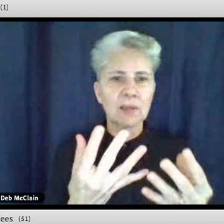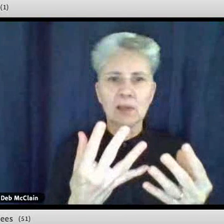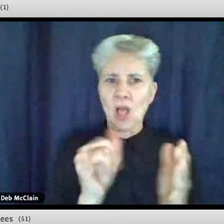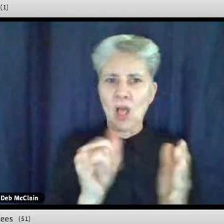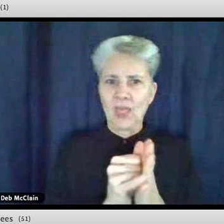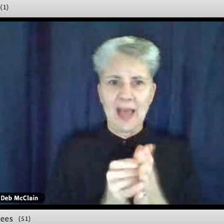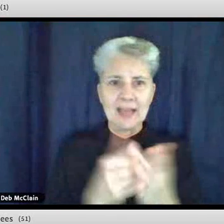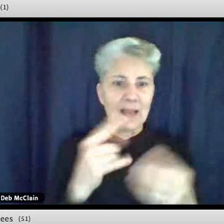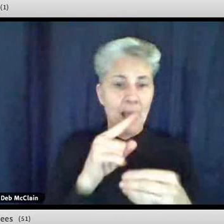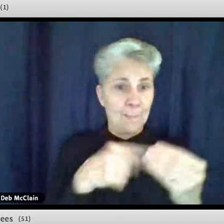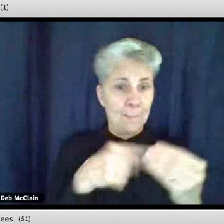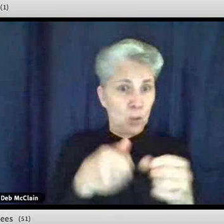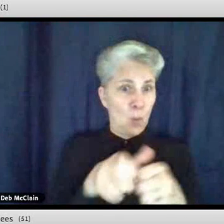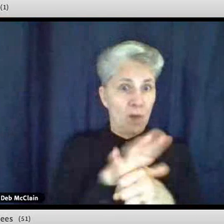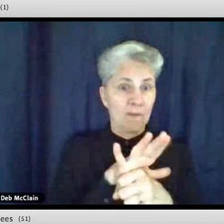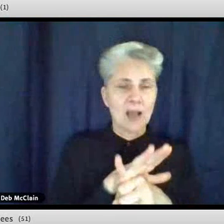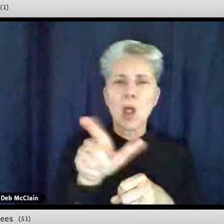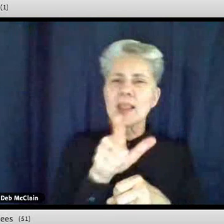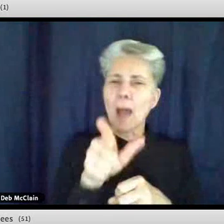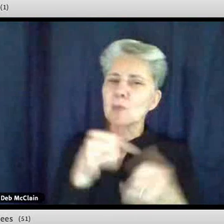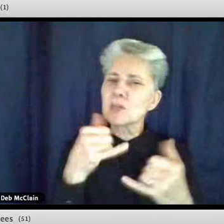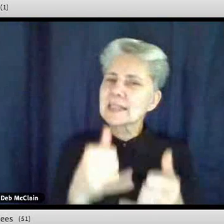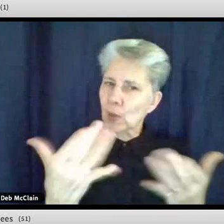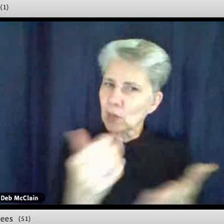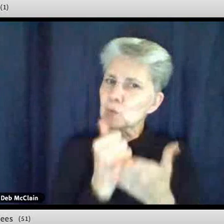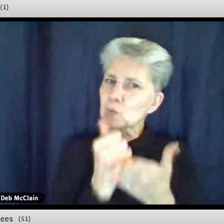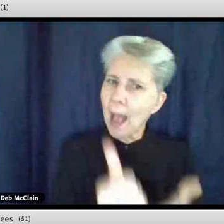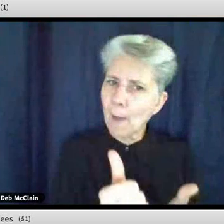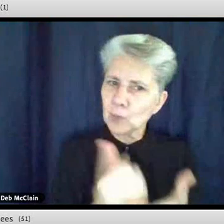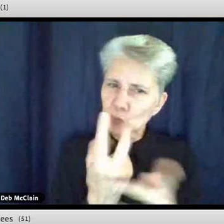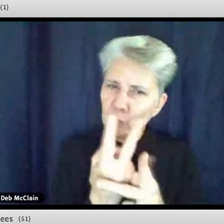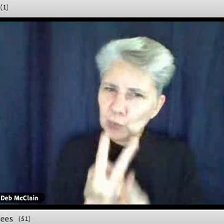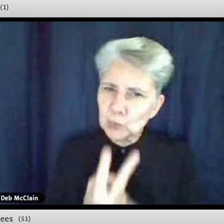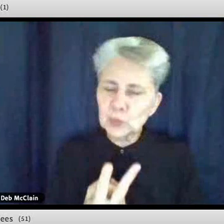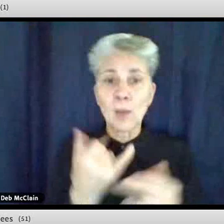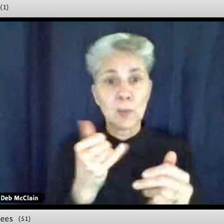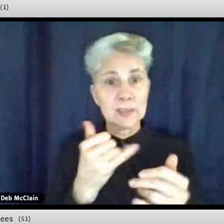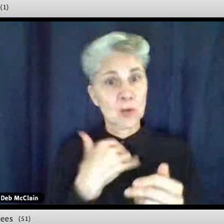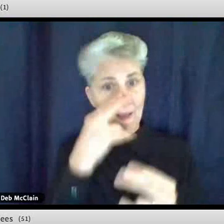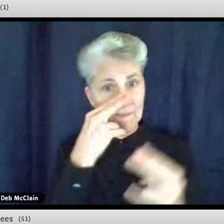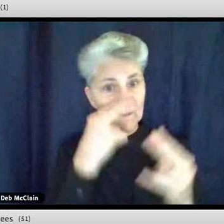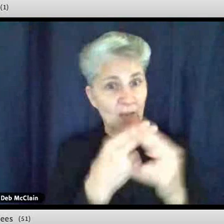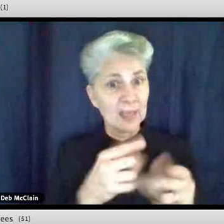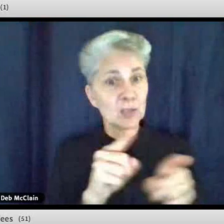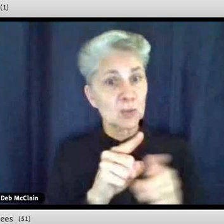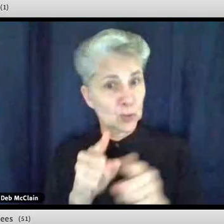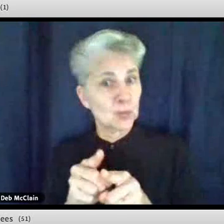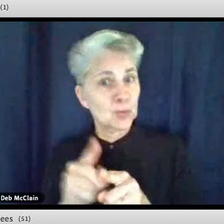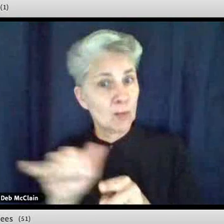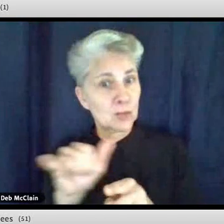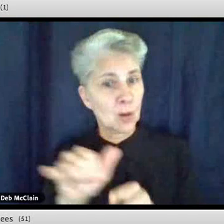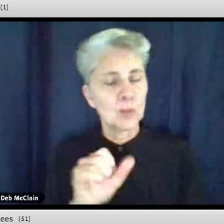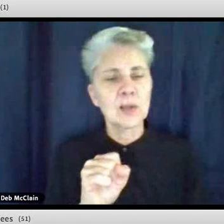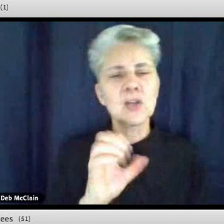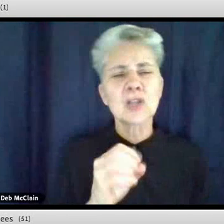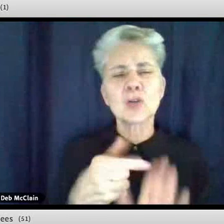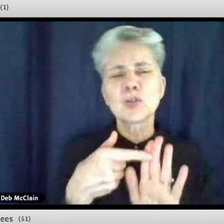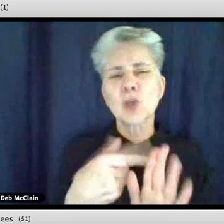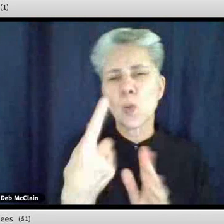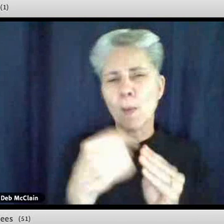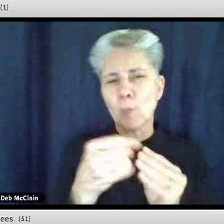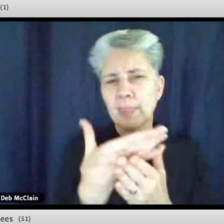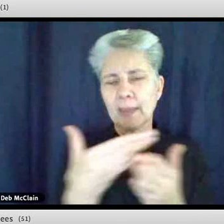overwhelming deluge of information on coronavirus. Your libraries are still here to help you. And by the way, we still have fun stuff too during